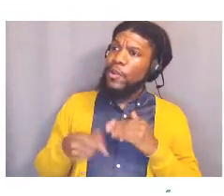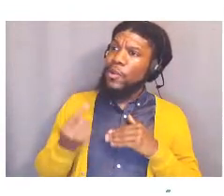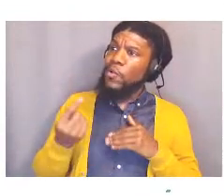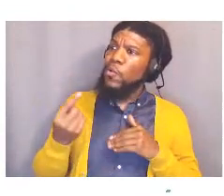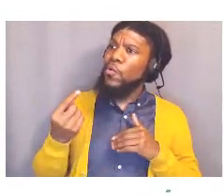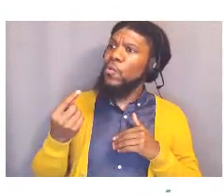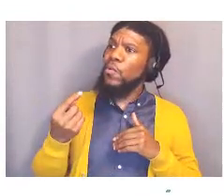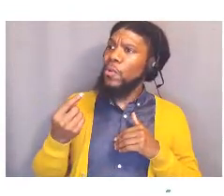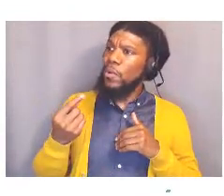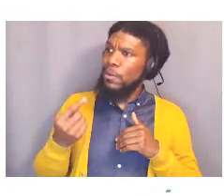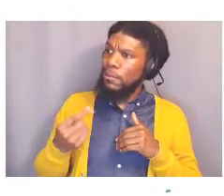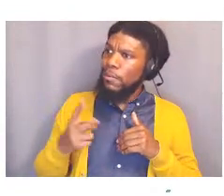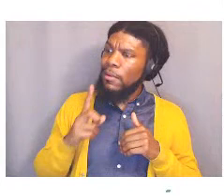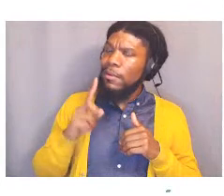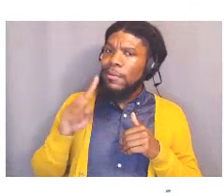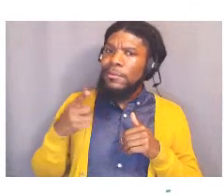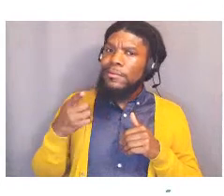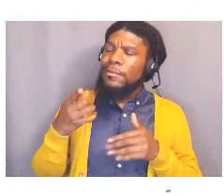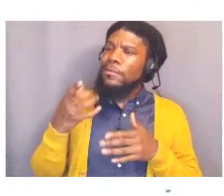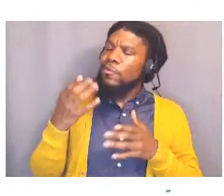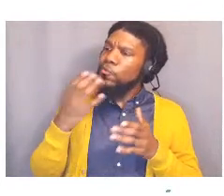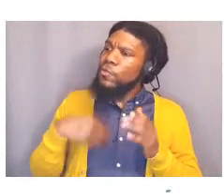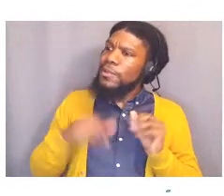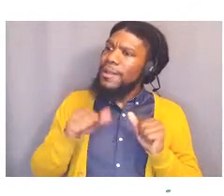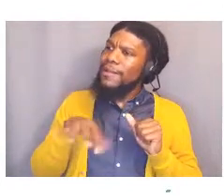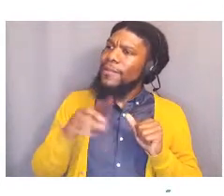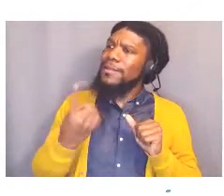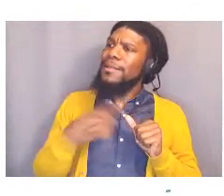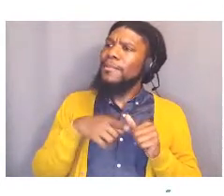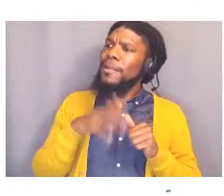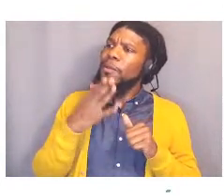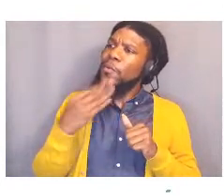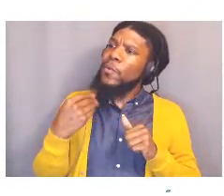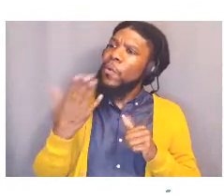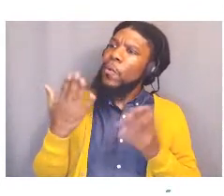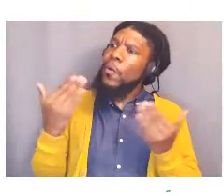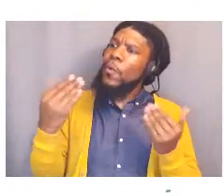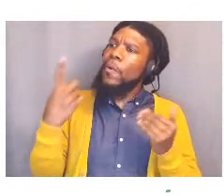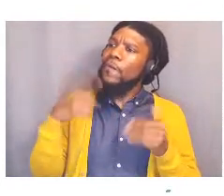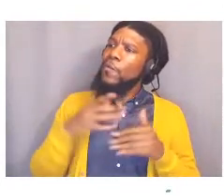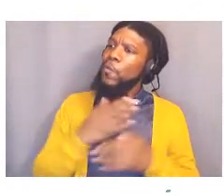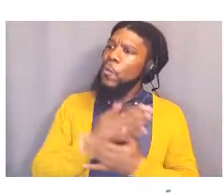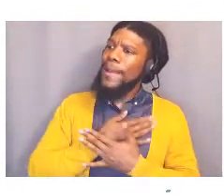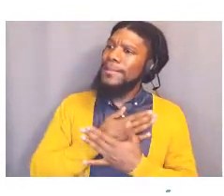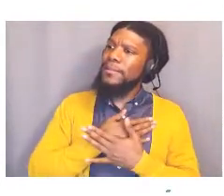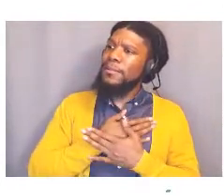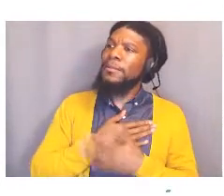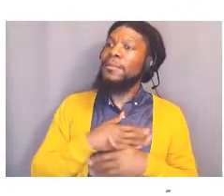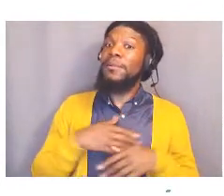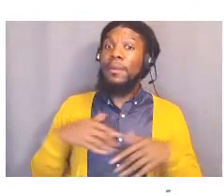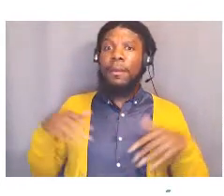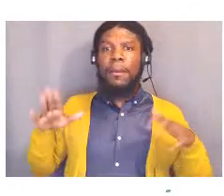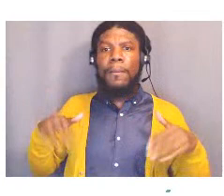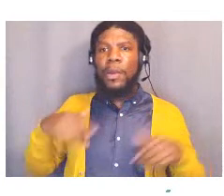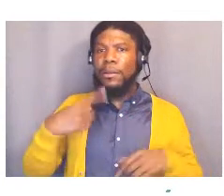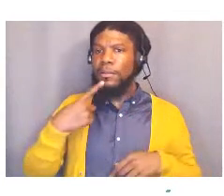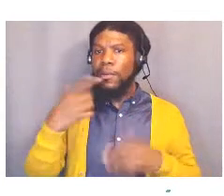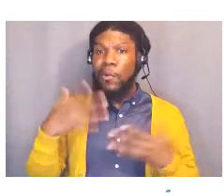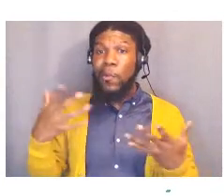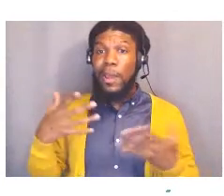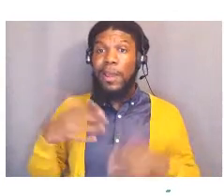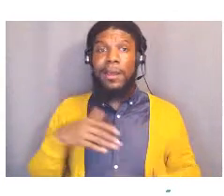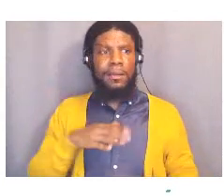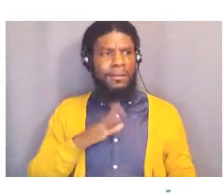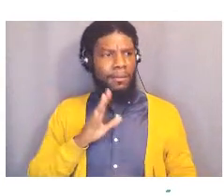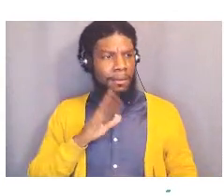just wish I could find someplace cool to rest." And that old buzzard said to the